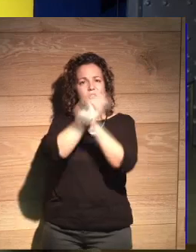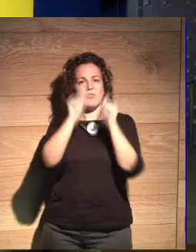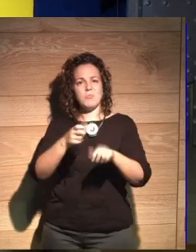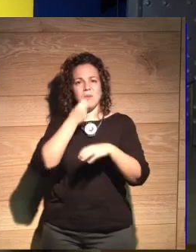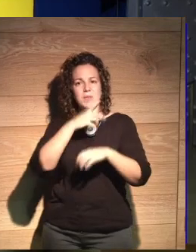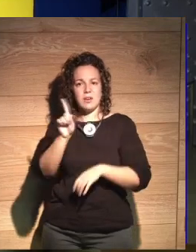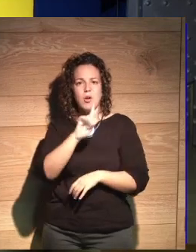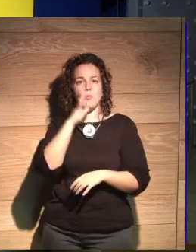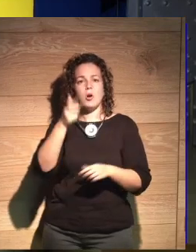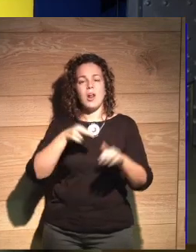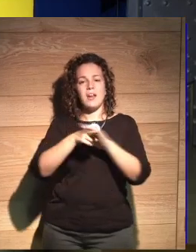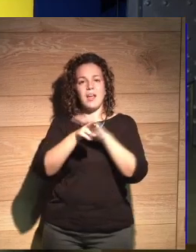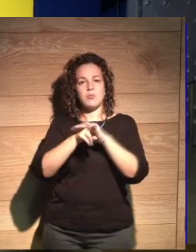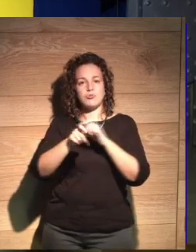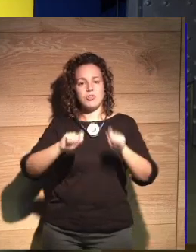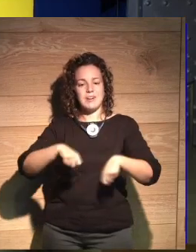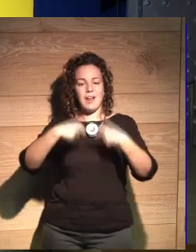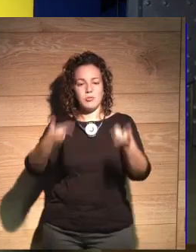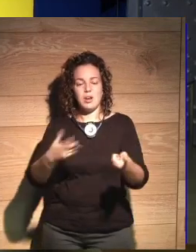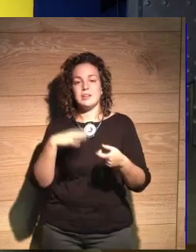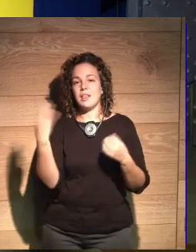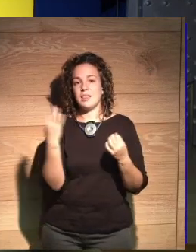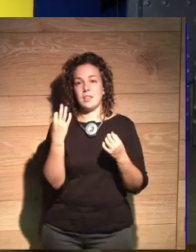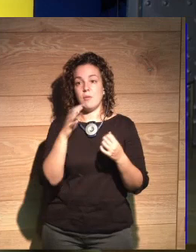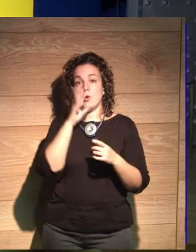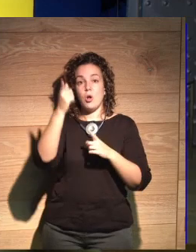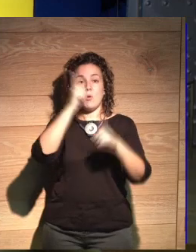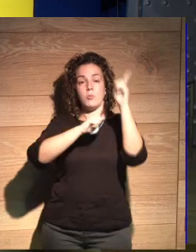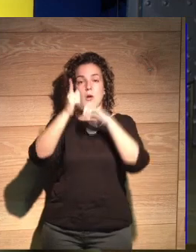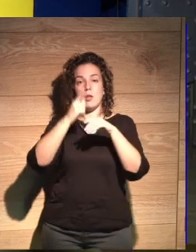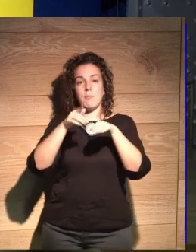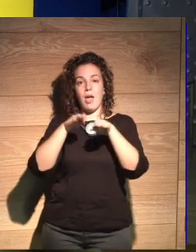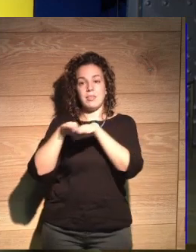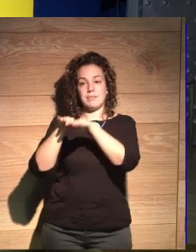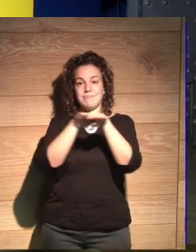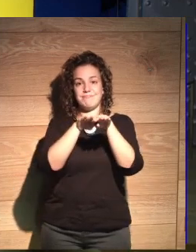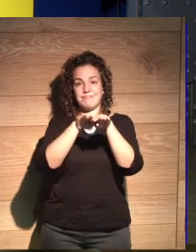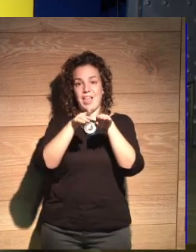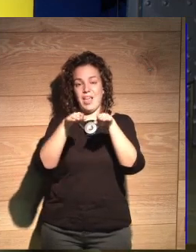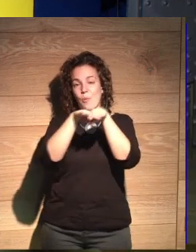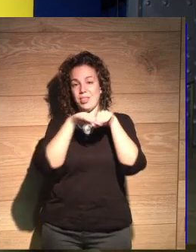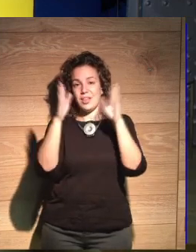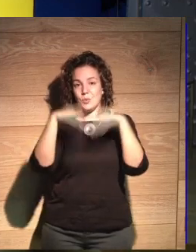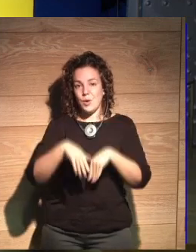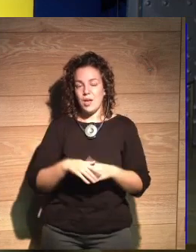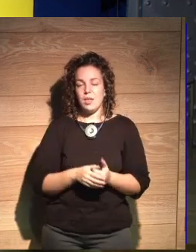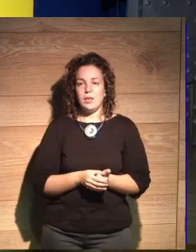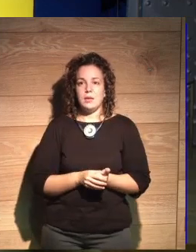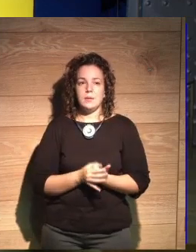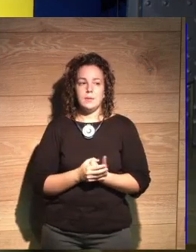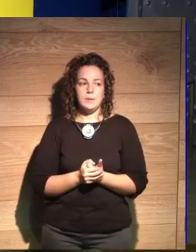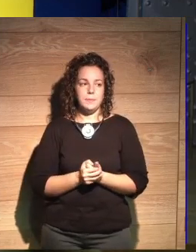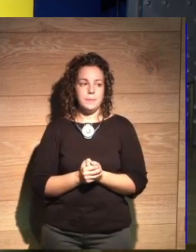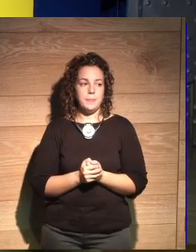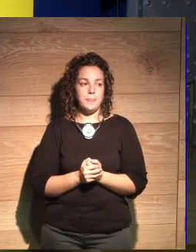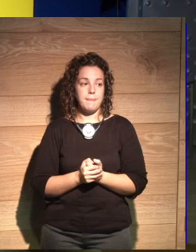about the problem of inequality around the world, that there are poor countries and there are rich countries, and some of those poor countries are very close